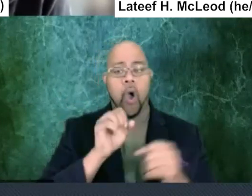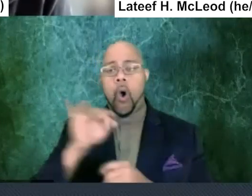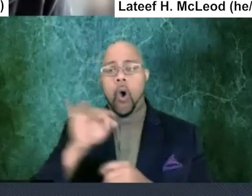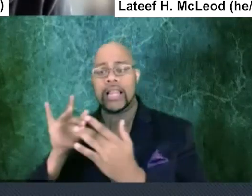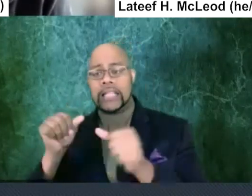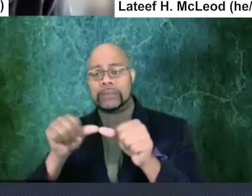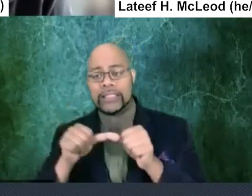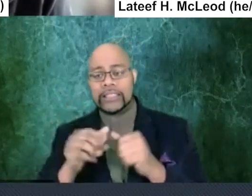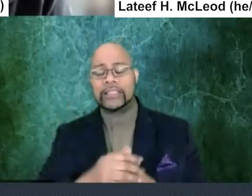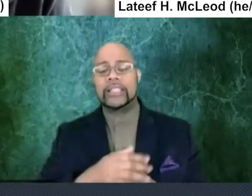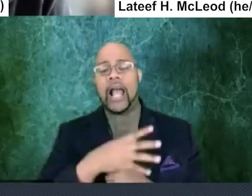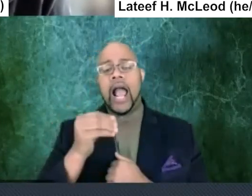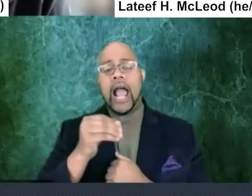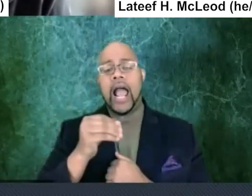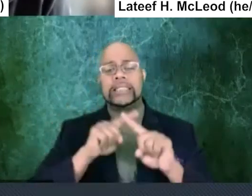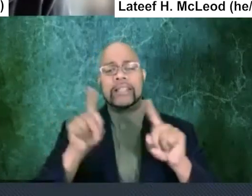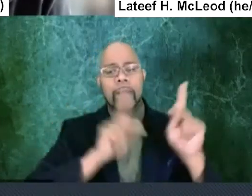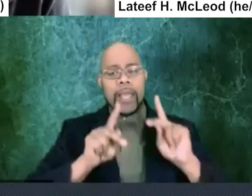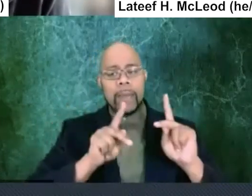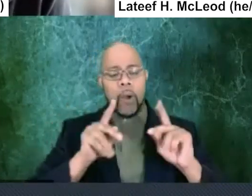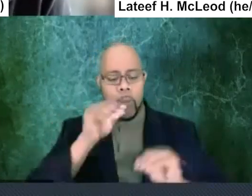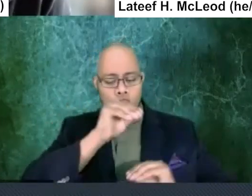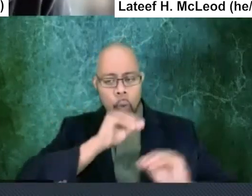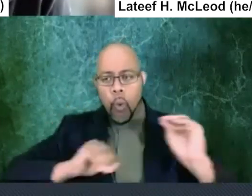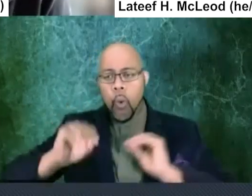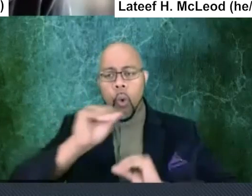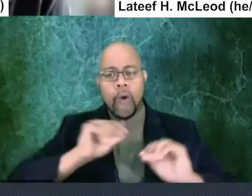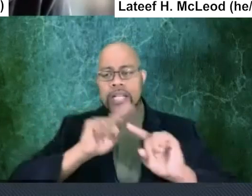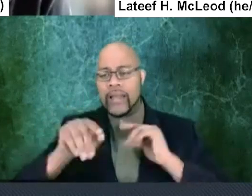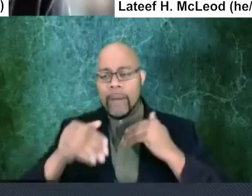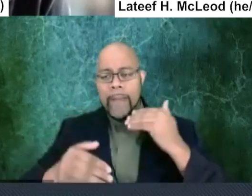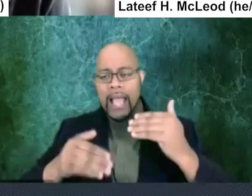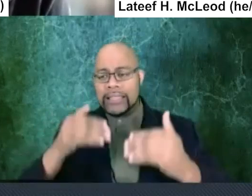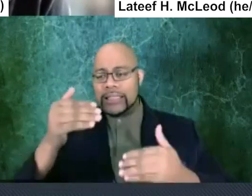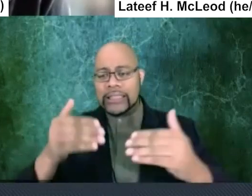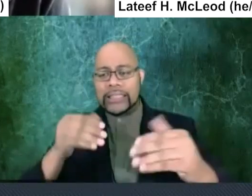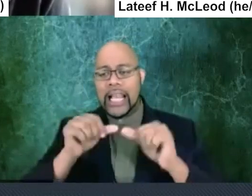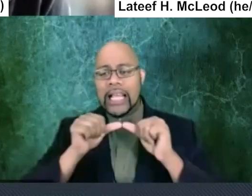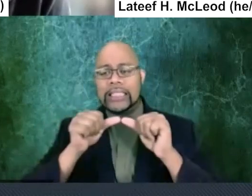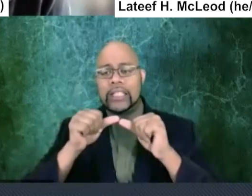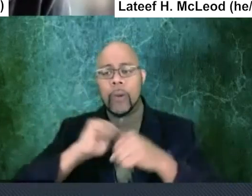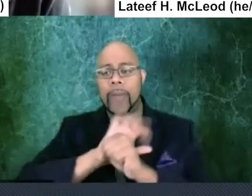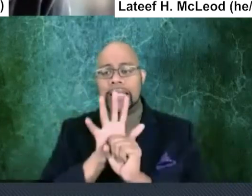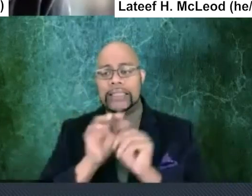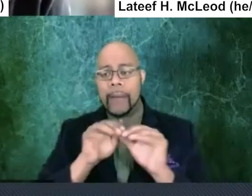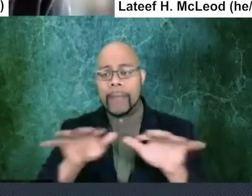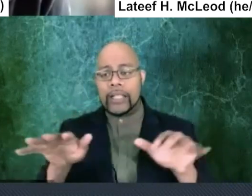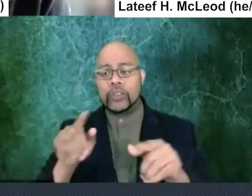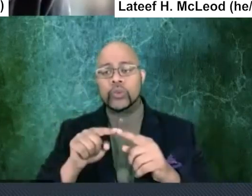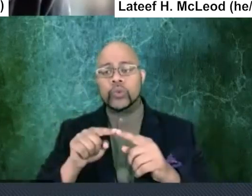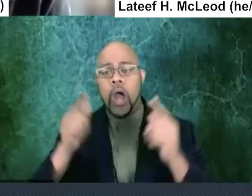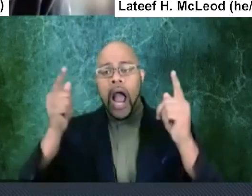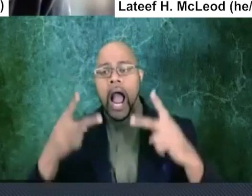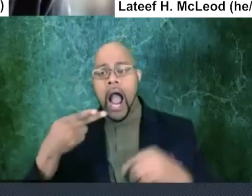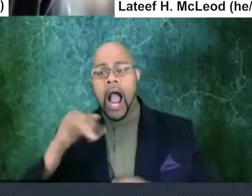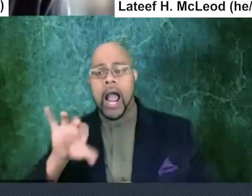spaces, and as different people are moving at different paces in the continued pandemic, into hybrid